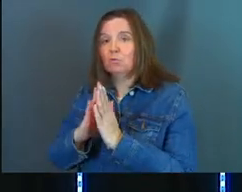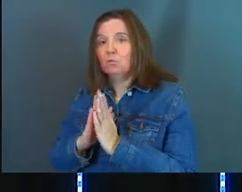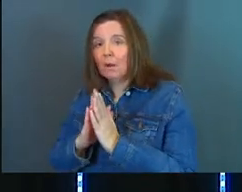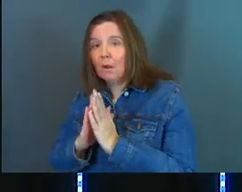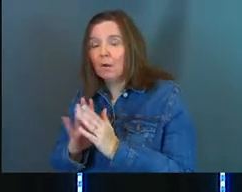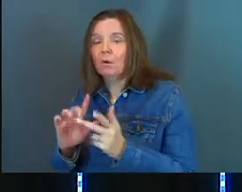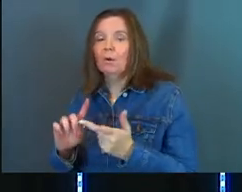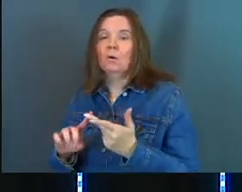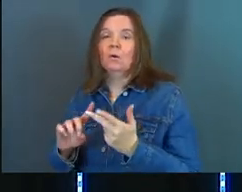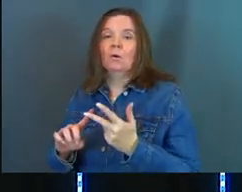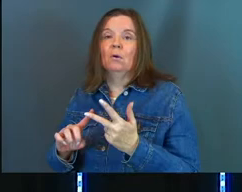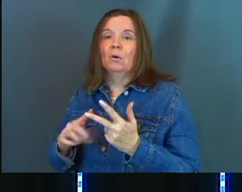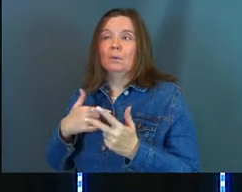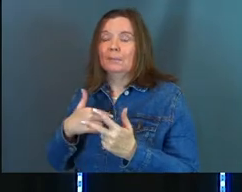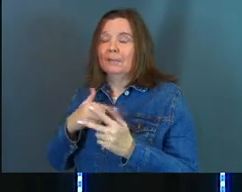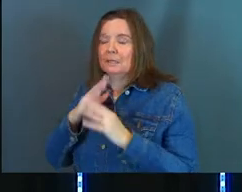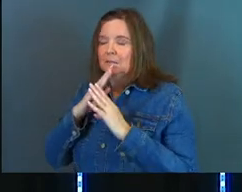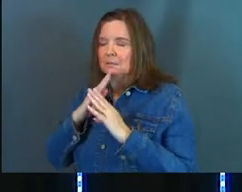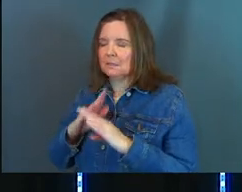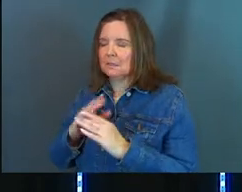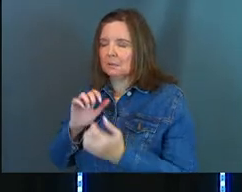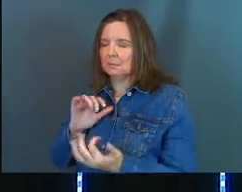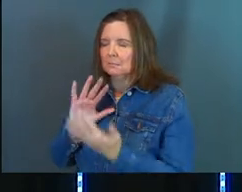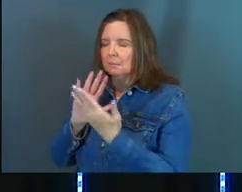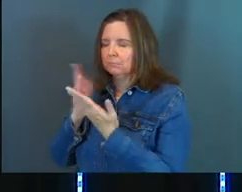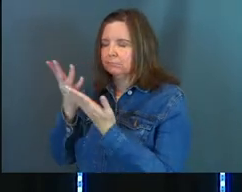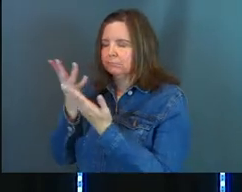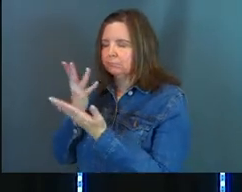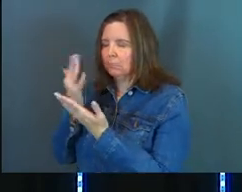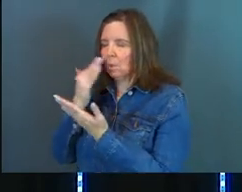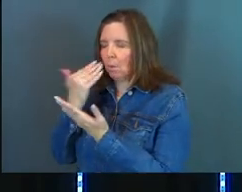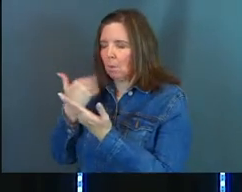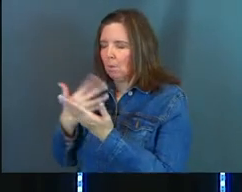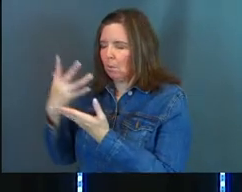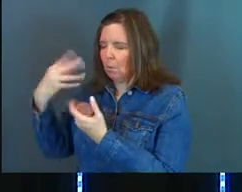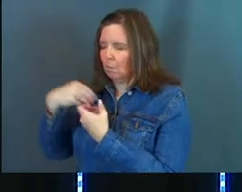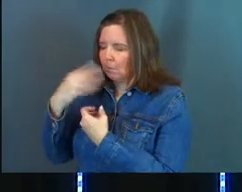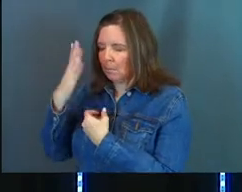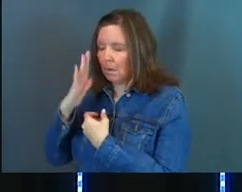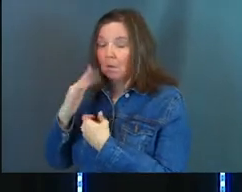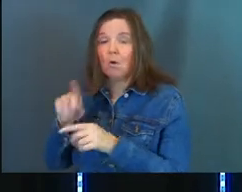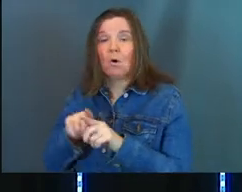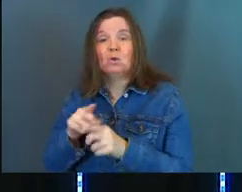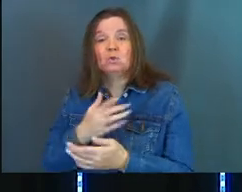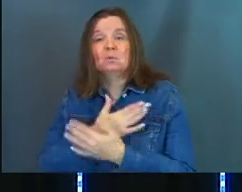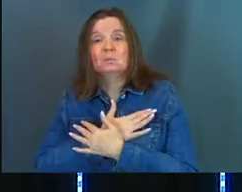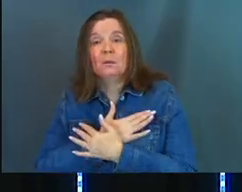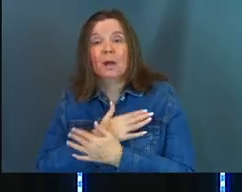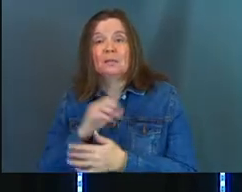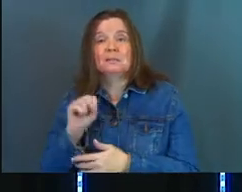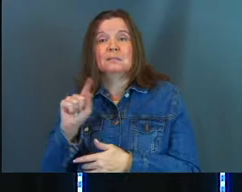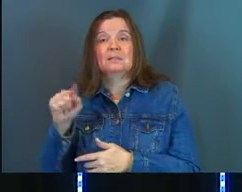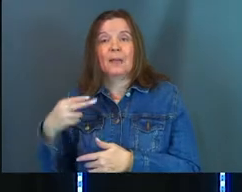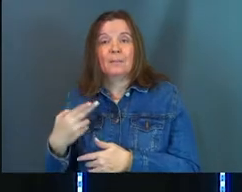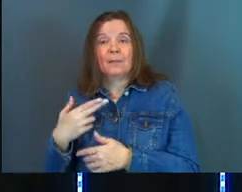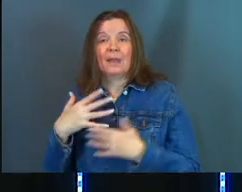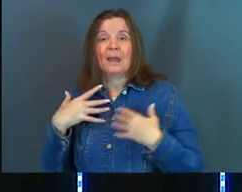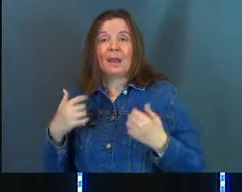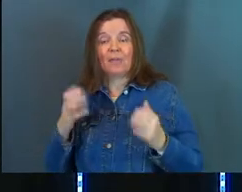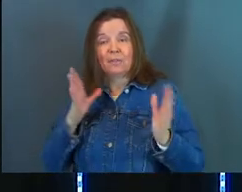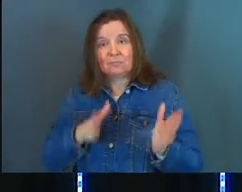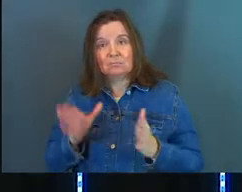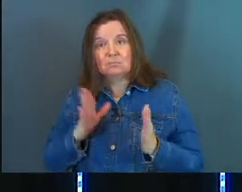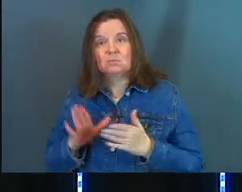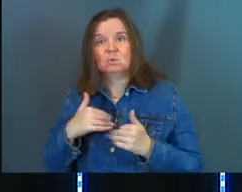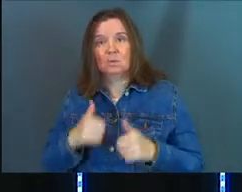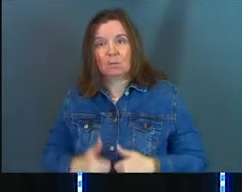prayer. Let's talk about just being still in his presence. Be still and know that I'm God. Also your Sabbath and your rest and healthy rhythms to